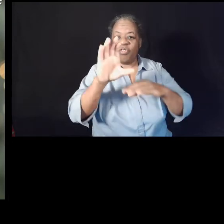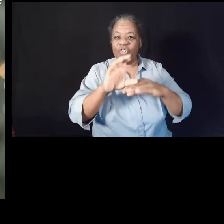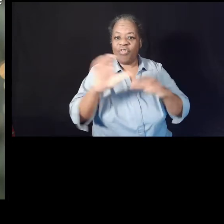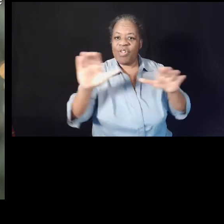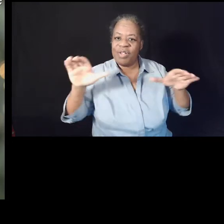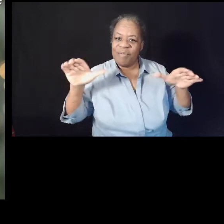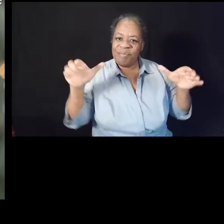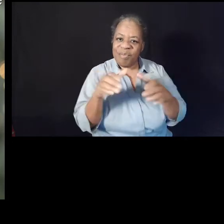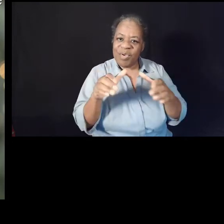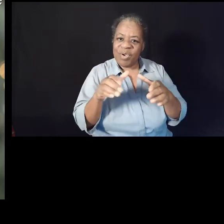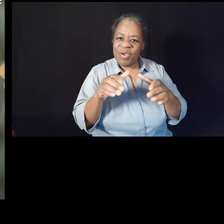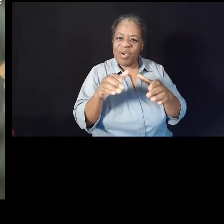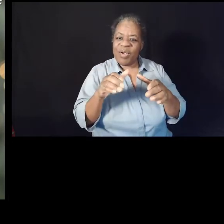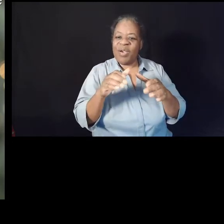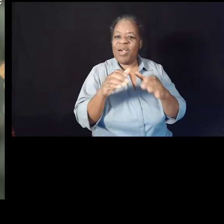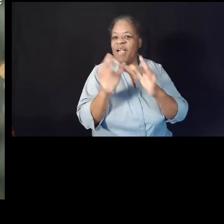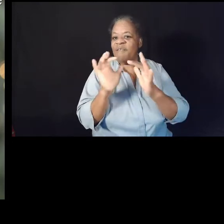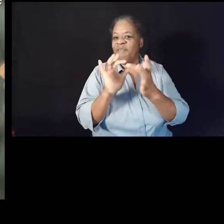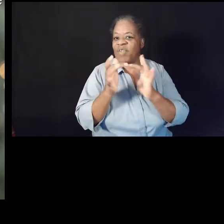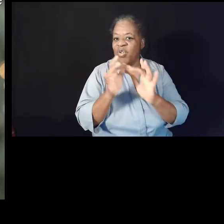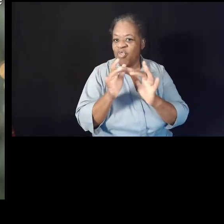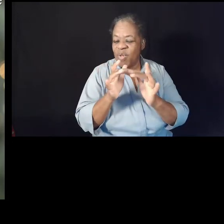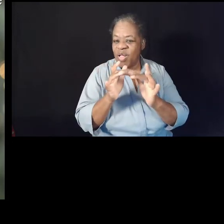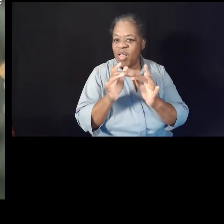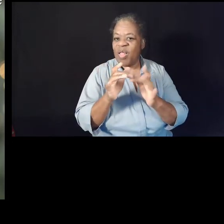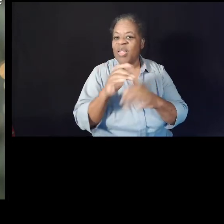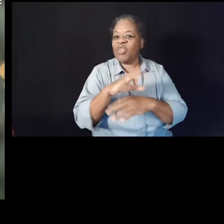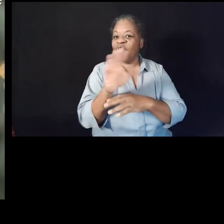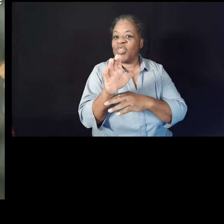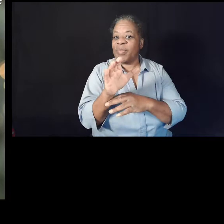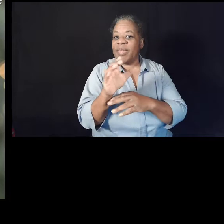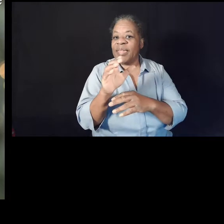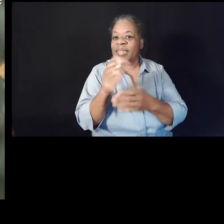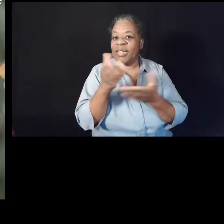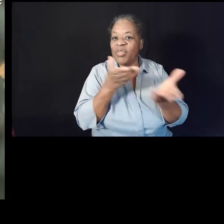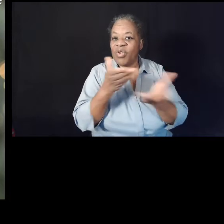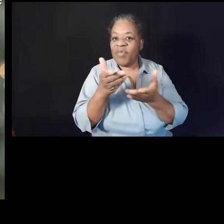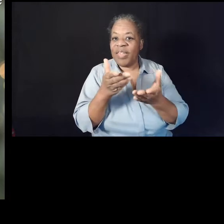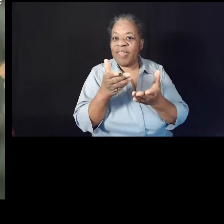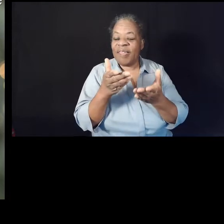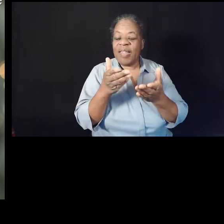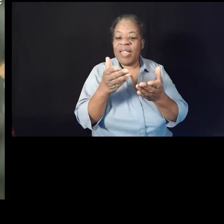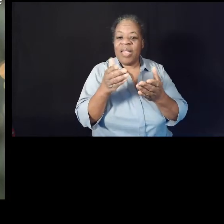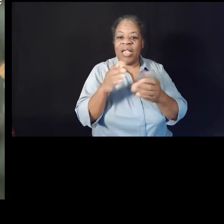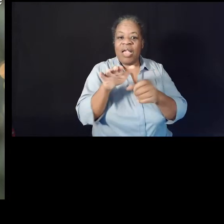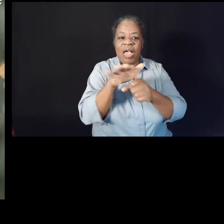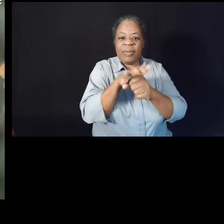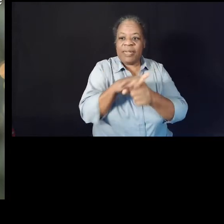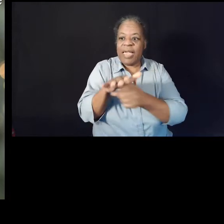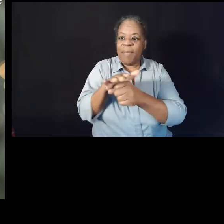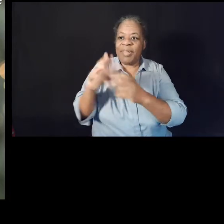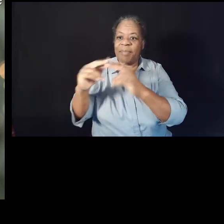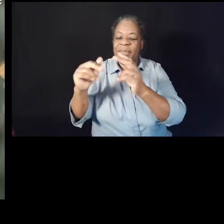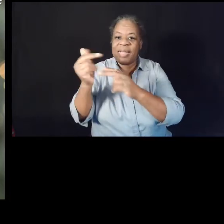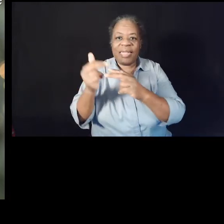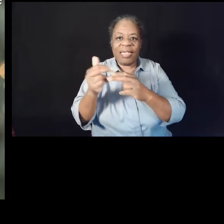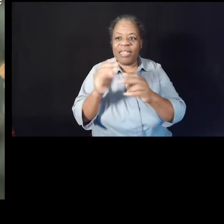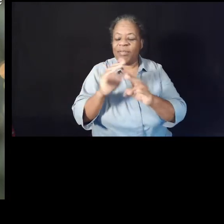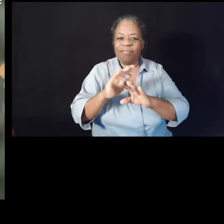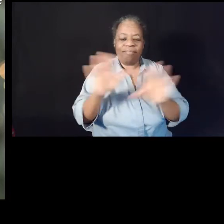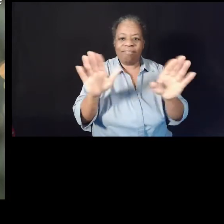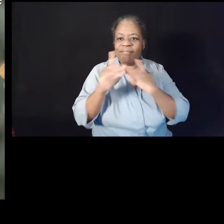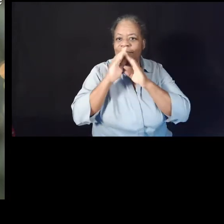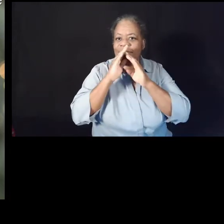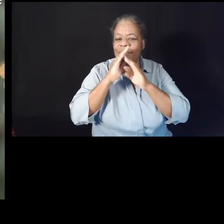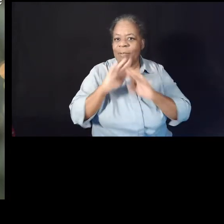service, online only. Our physical campus will be quiet that day as we come together to celebrate as one